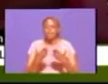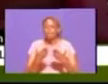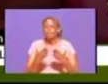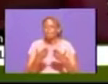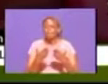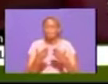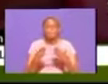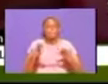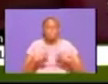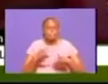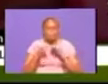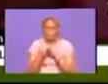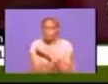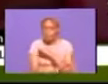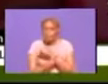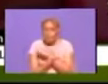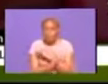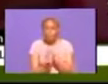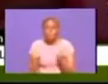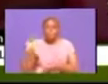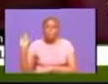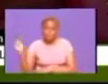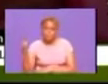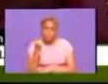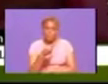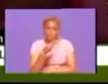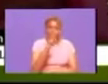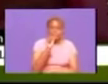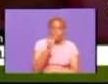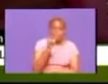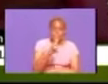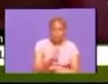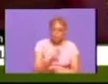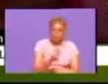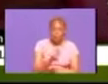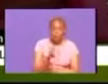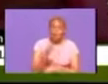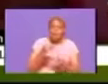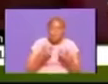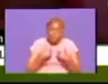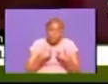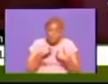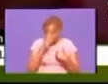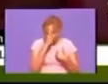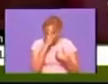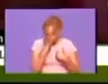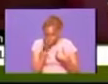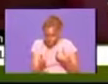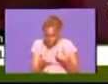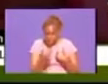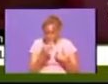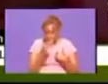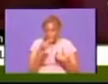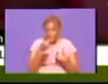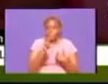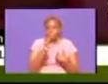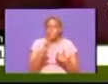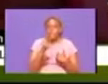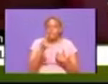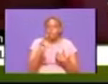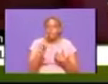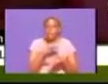nation in the whole Republic of Kenya. And I want to tell them, if they had any doubt that the hustler nation is lil, I'm